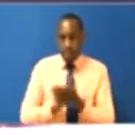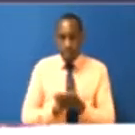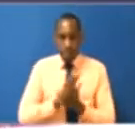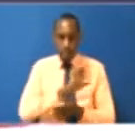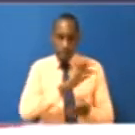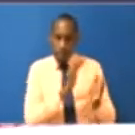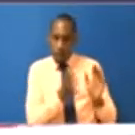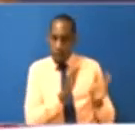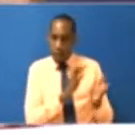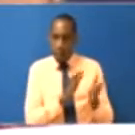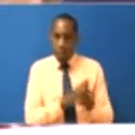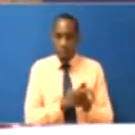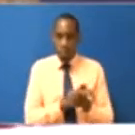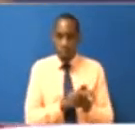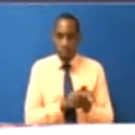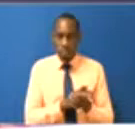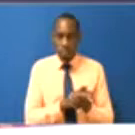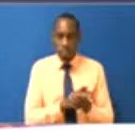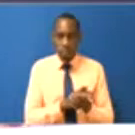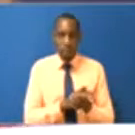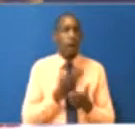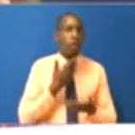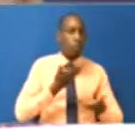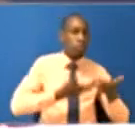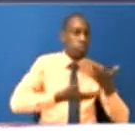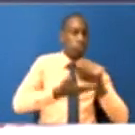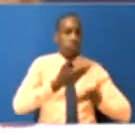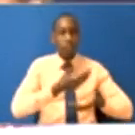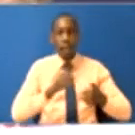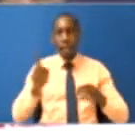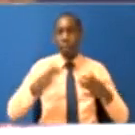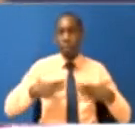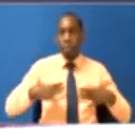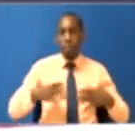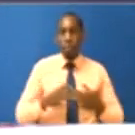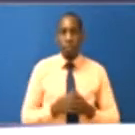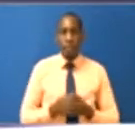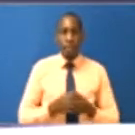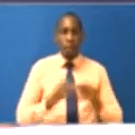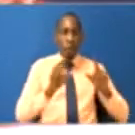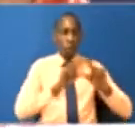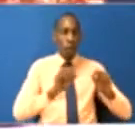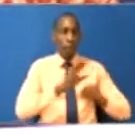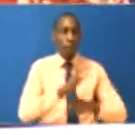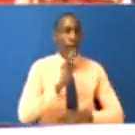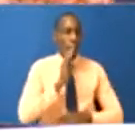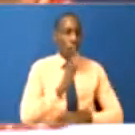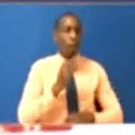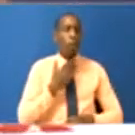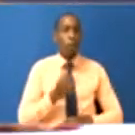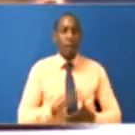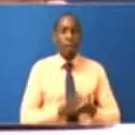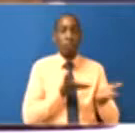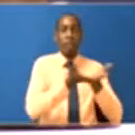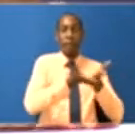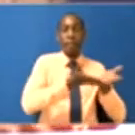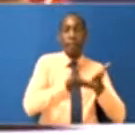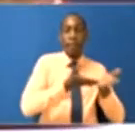tried to to be relatable to the nairobians to the residents of nairobi by saying me meaning